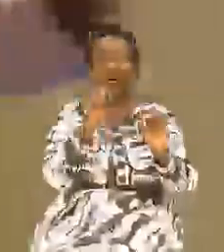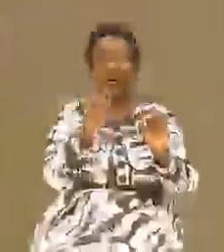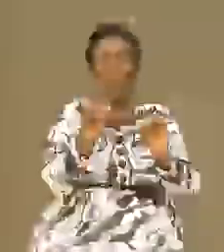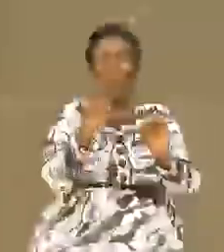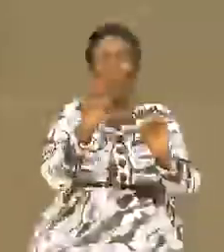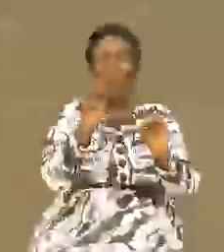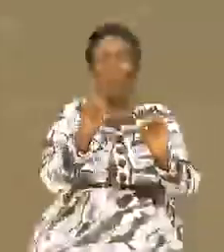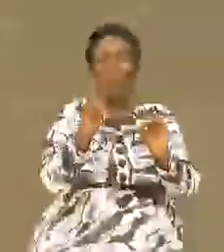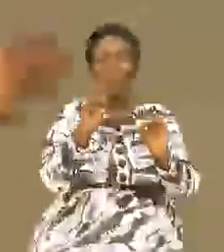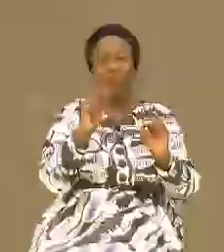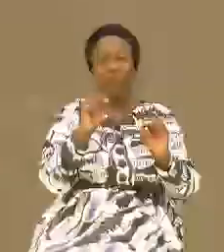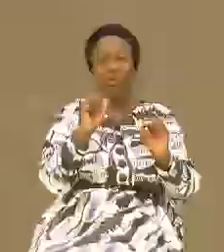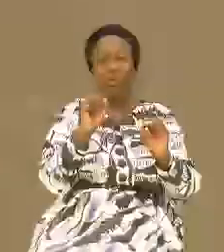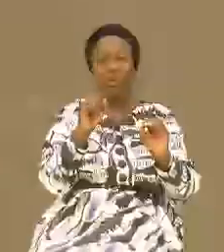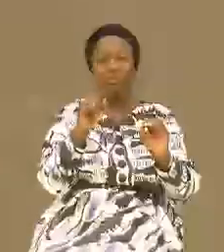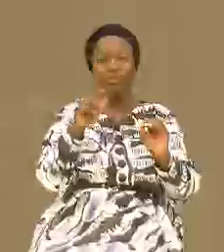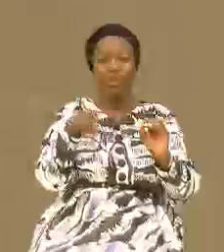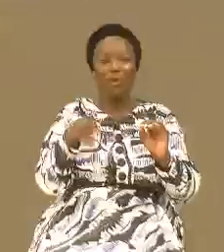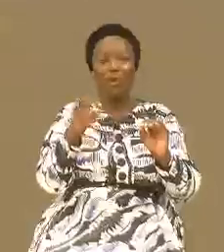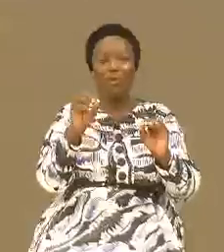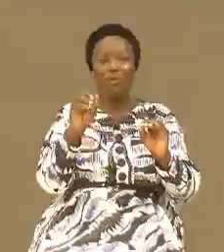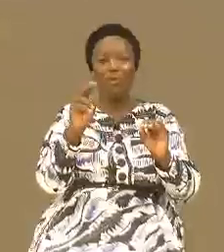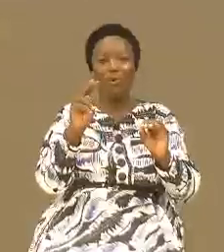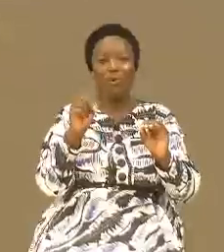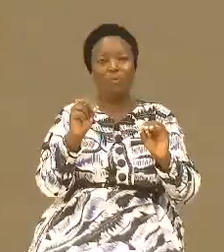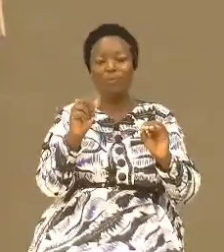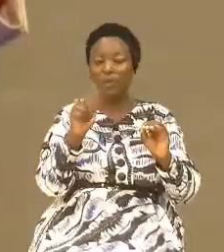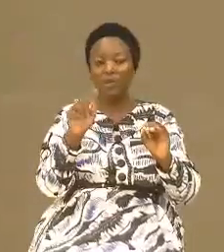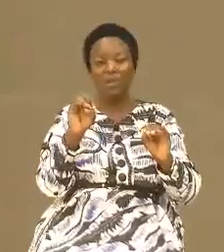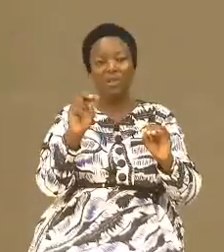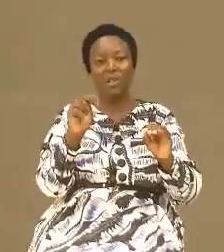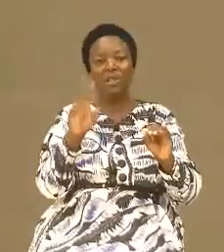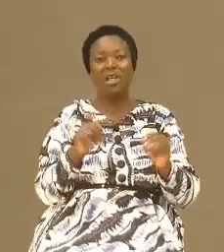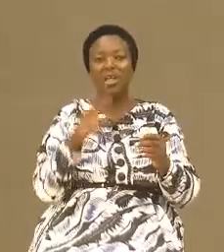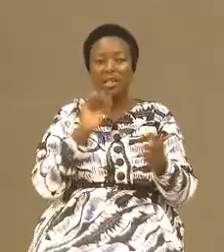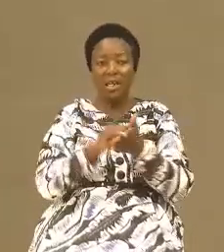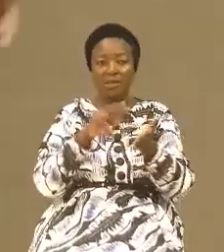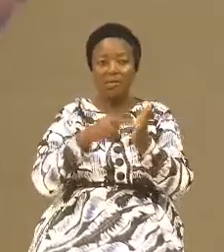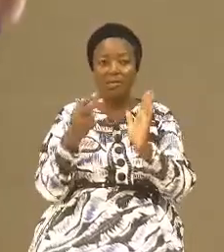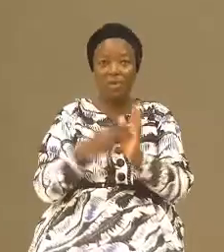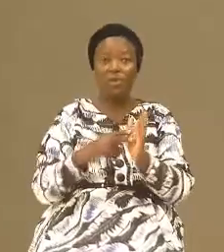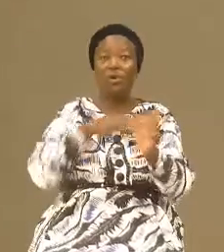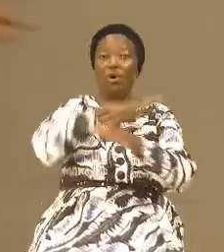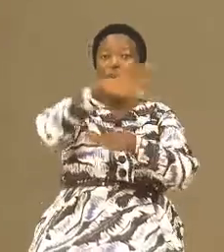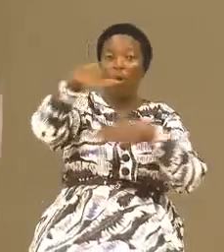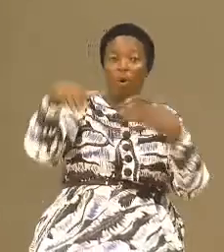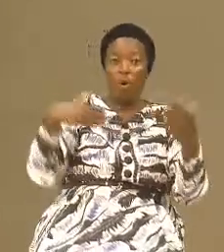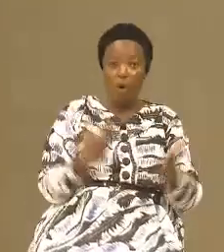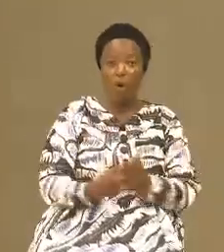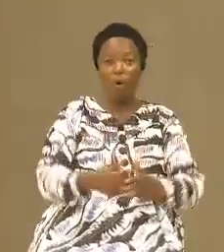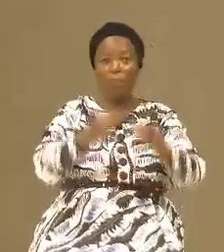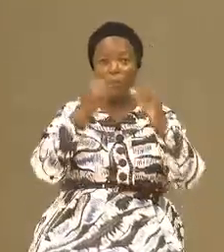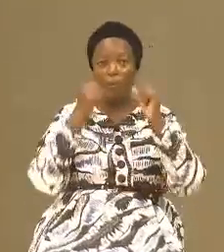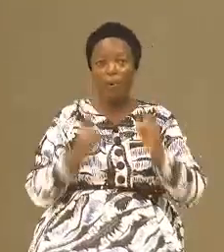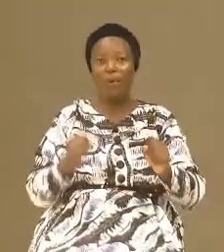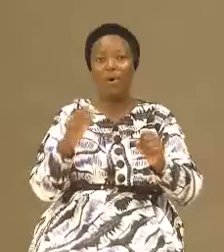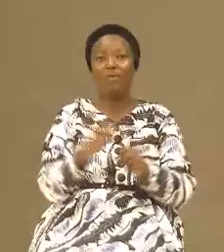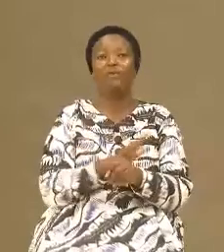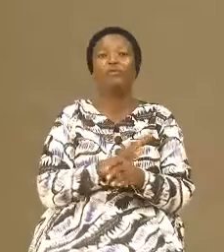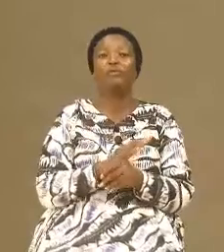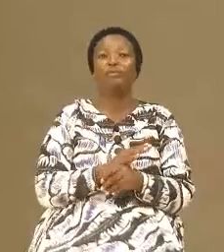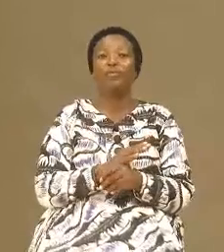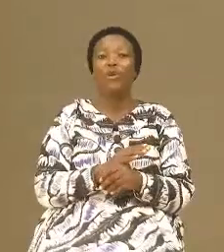means all, everything. Omnipotent means all powerful.